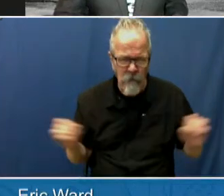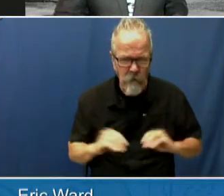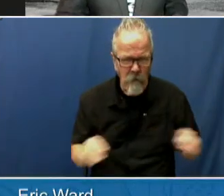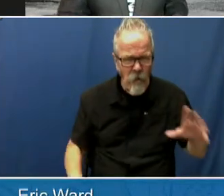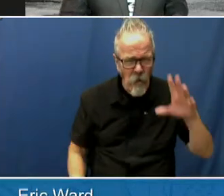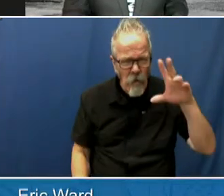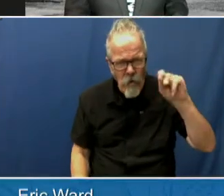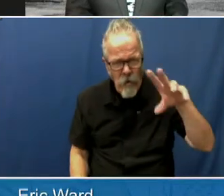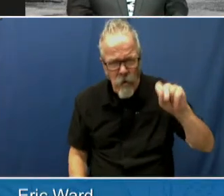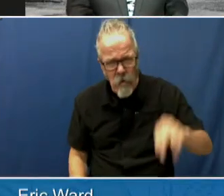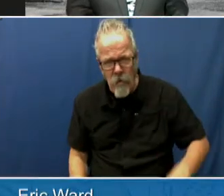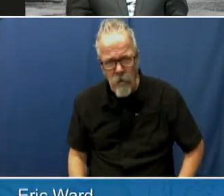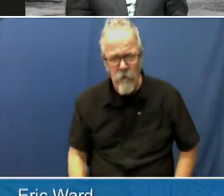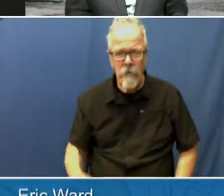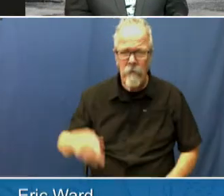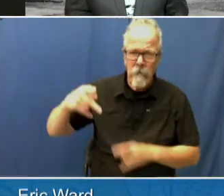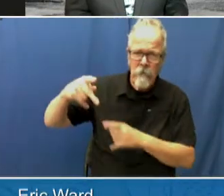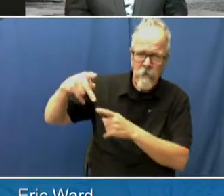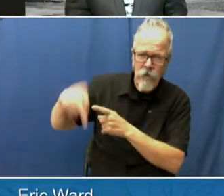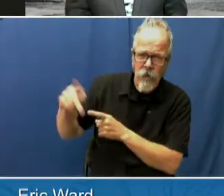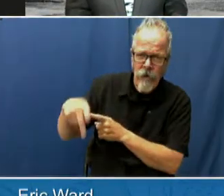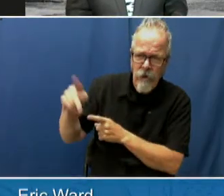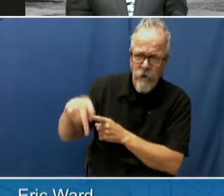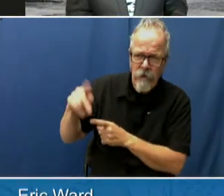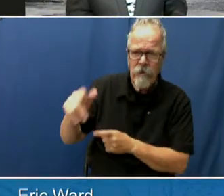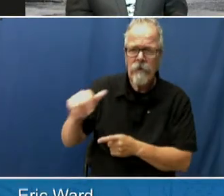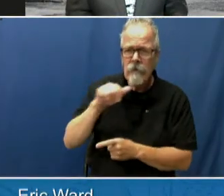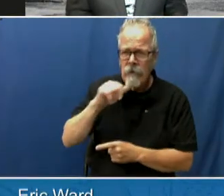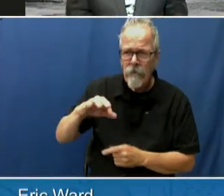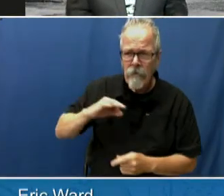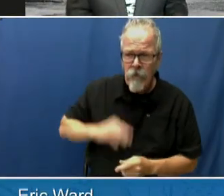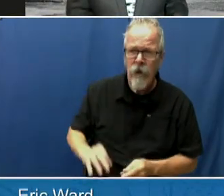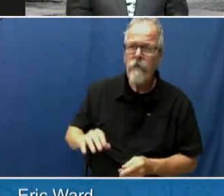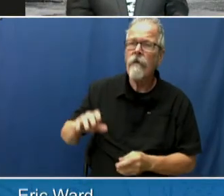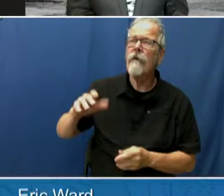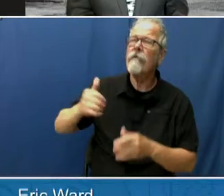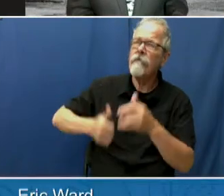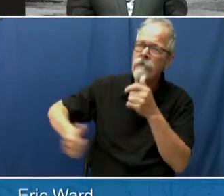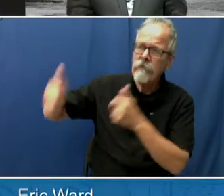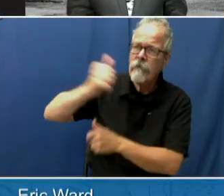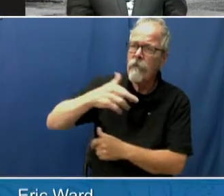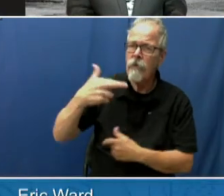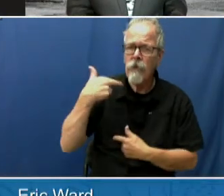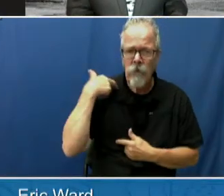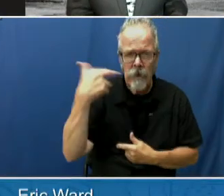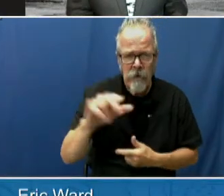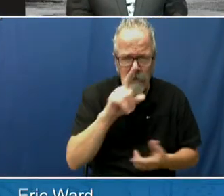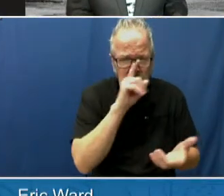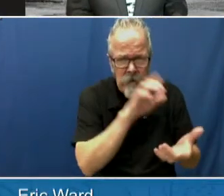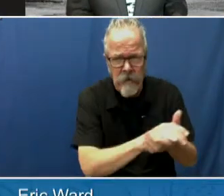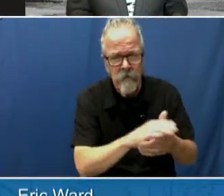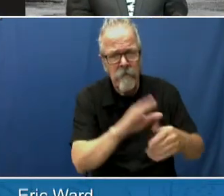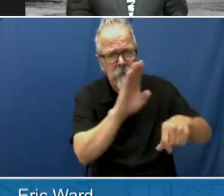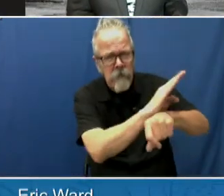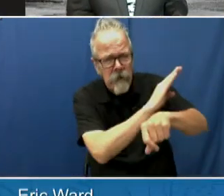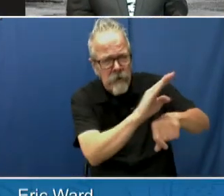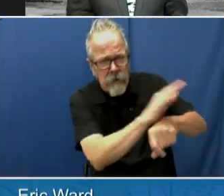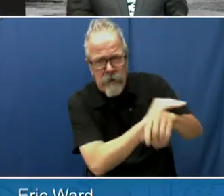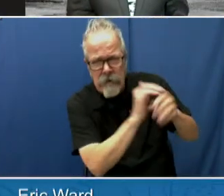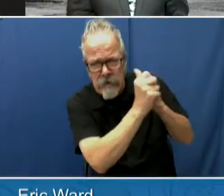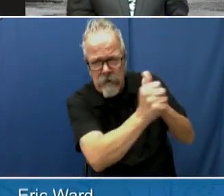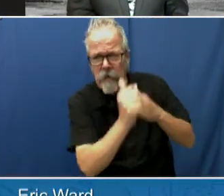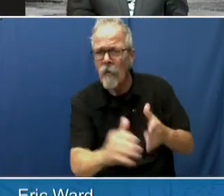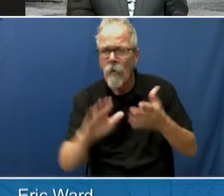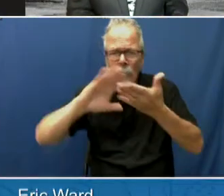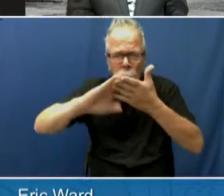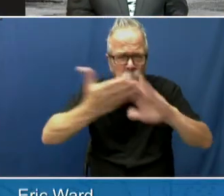nonprofit institutions, faith leaders, the business community, and ordinary citizens join together to make clear